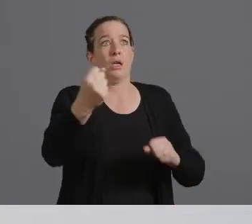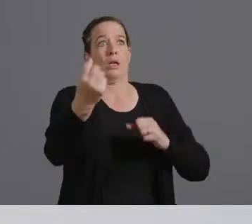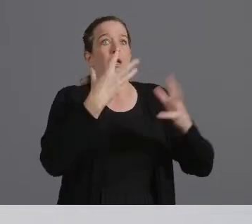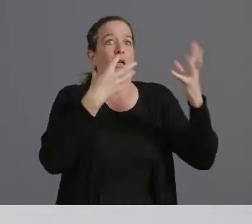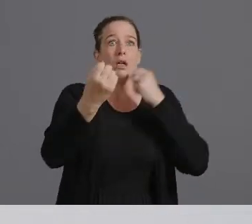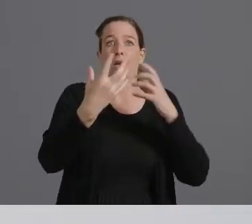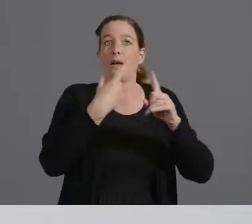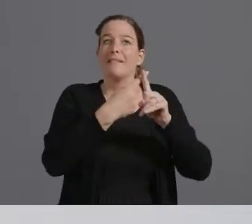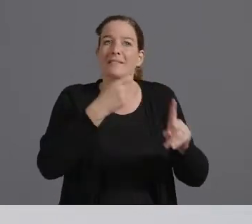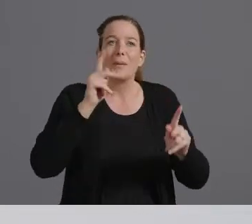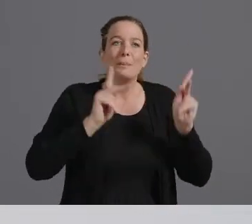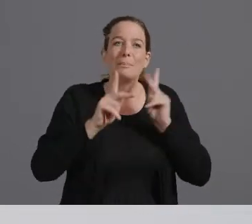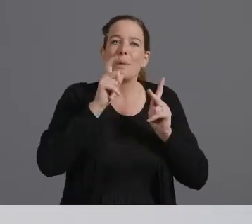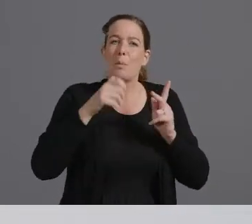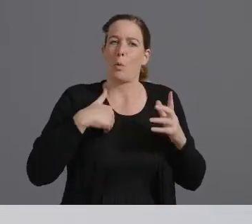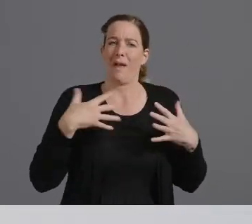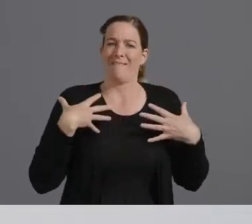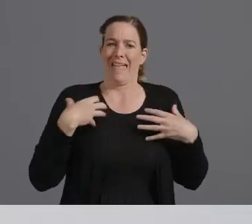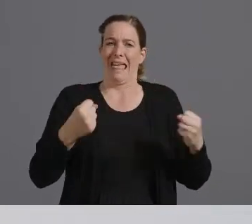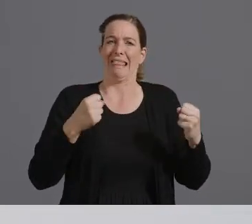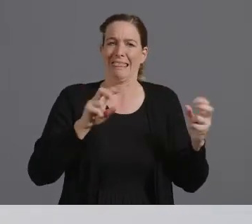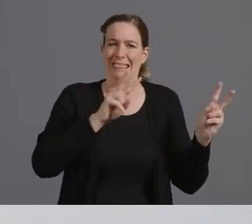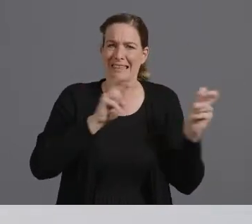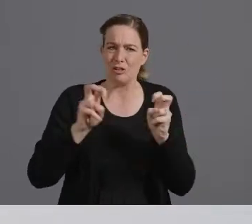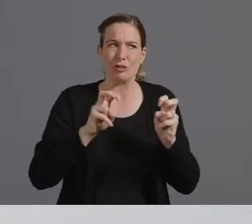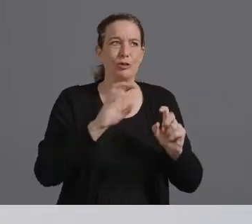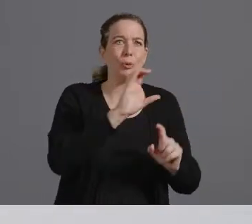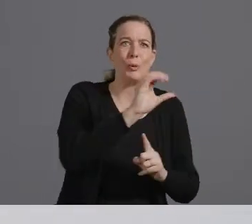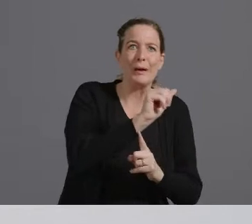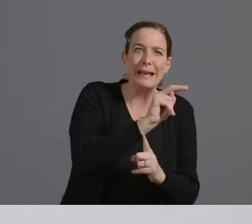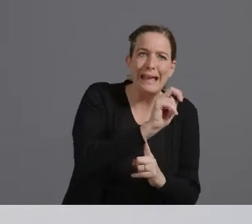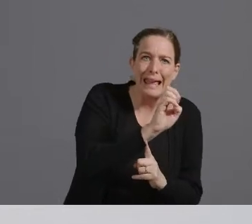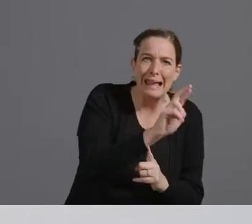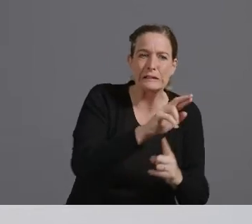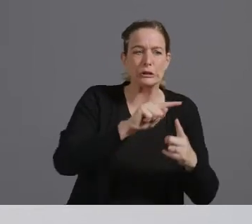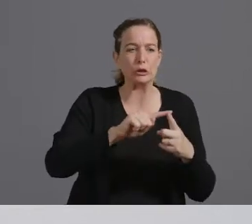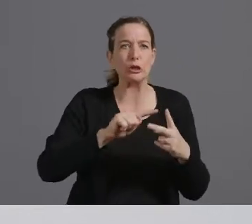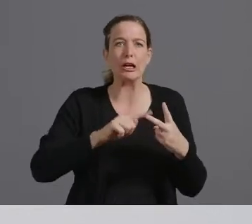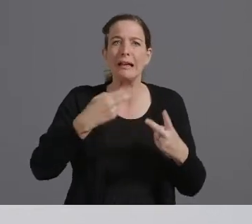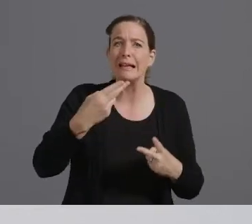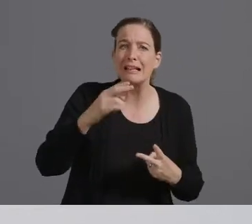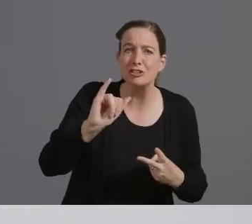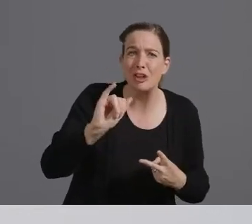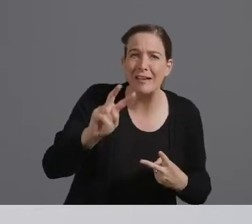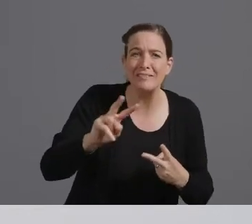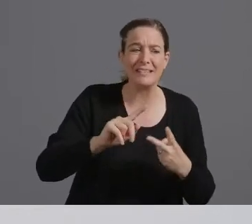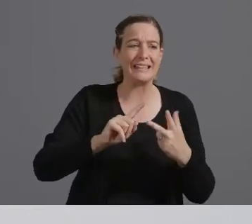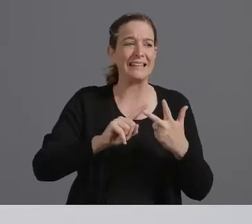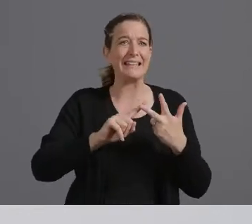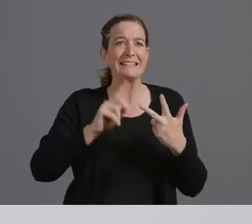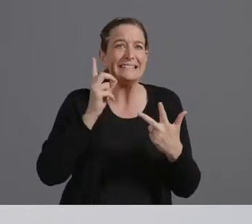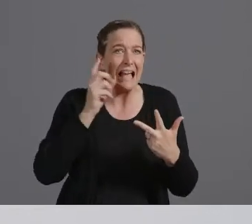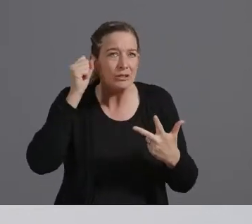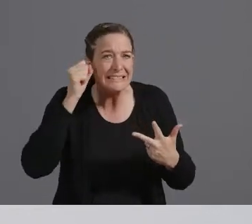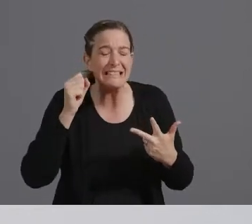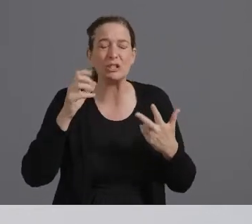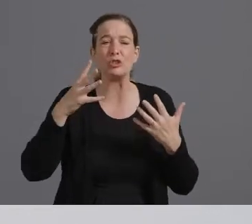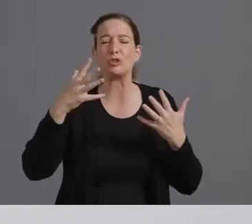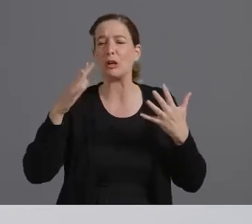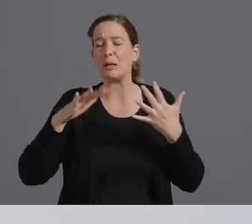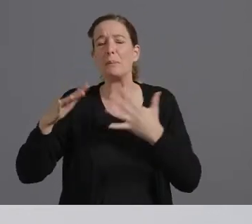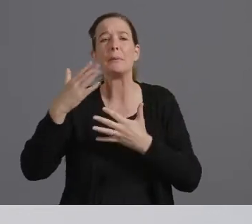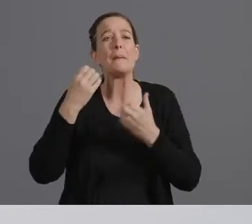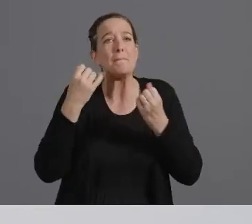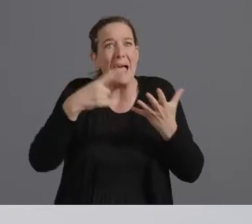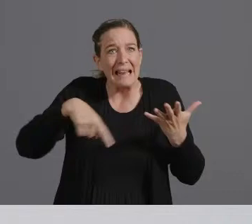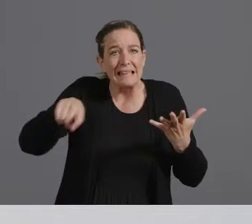ranging from cancer, HIV, Down syndrome, you name it. A lot of them are in their late 30s. And I want to confirm,